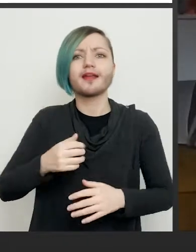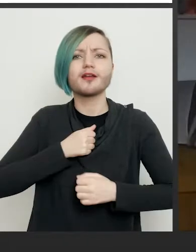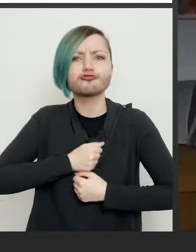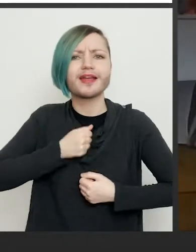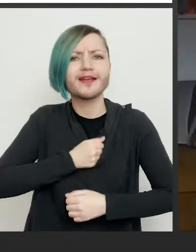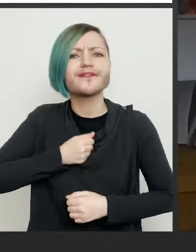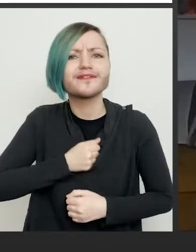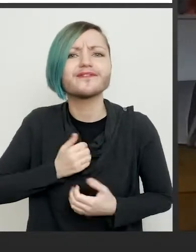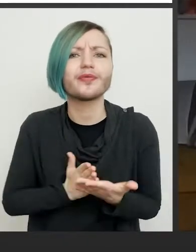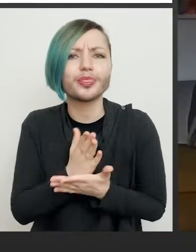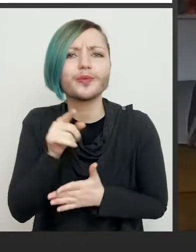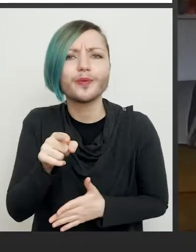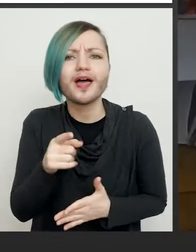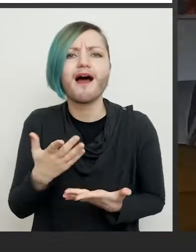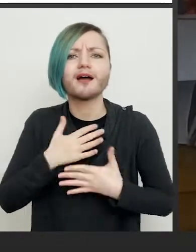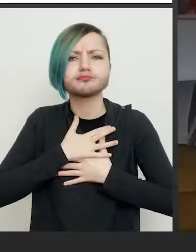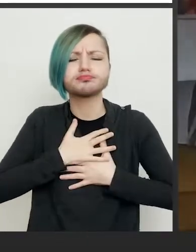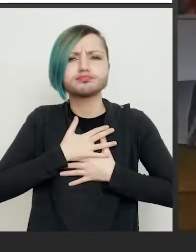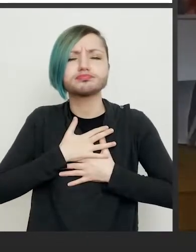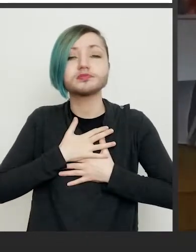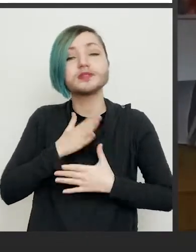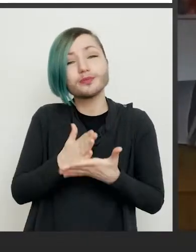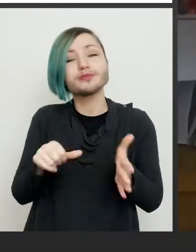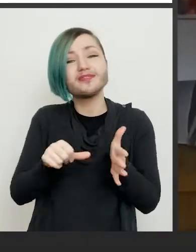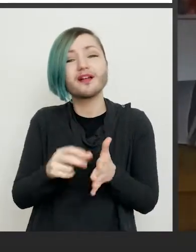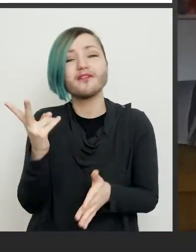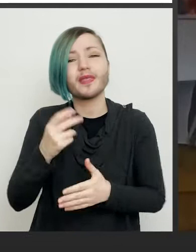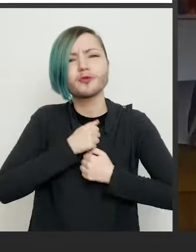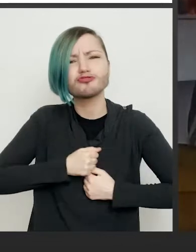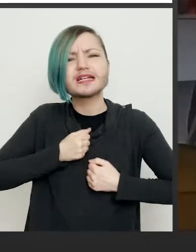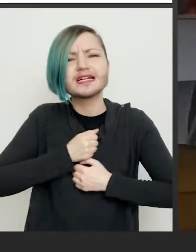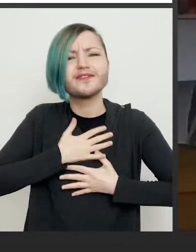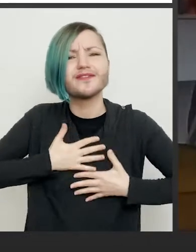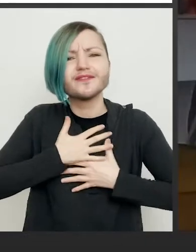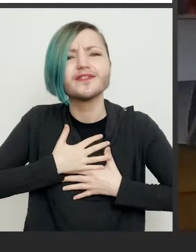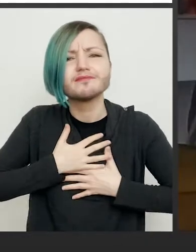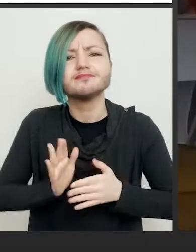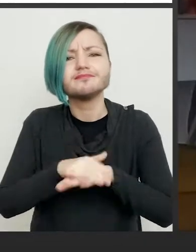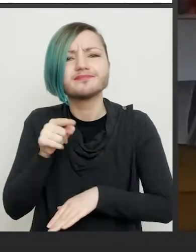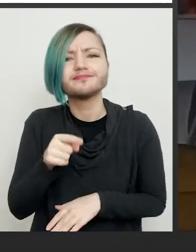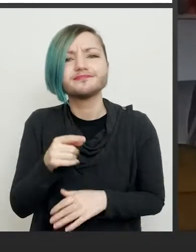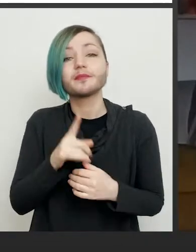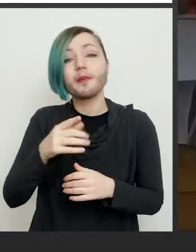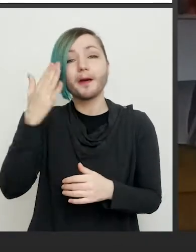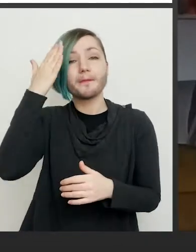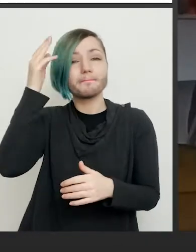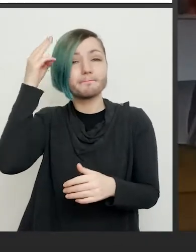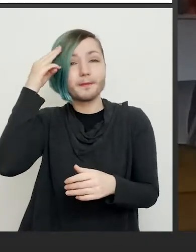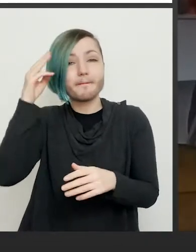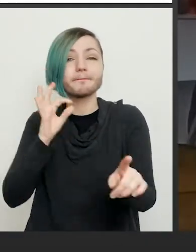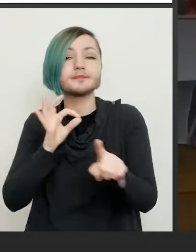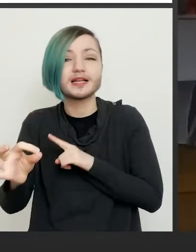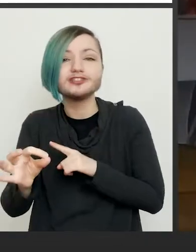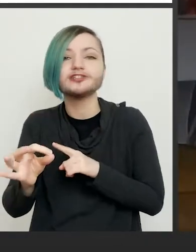And going through that was quite difficult for them. But then I think, you know, my mom especially really sort